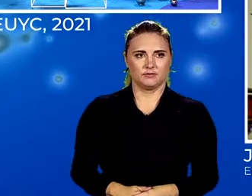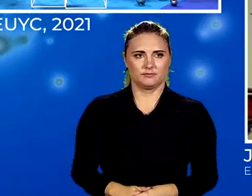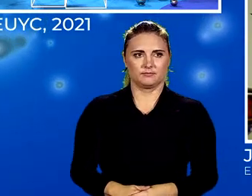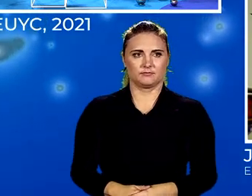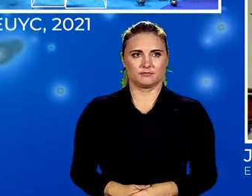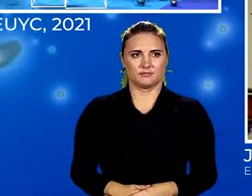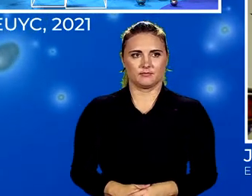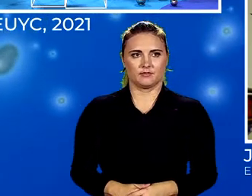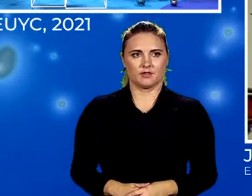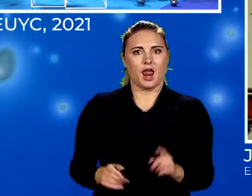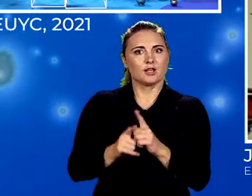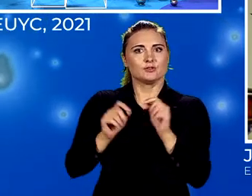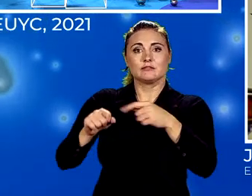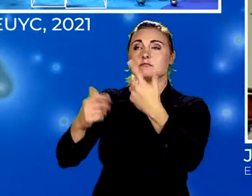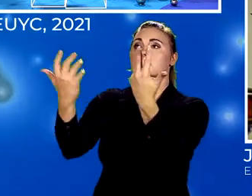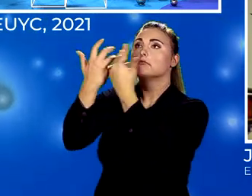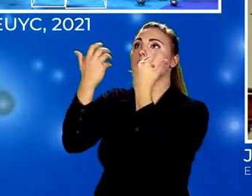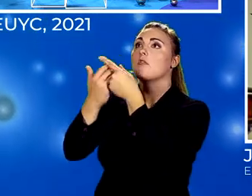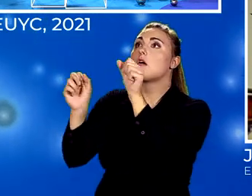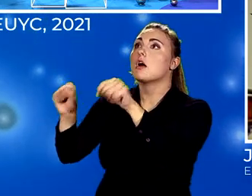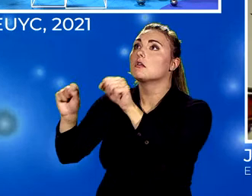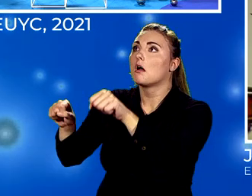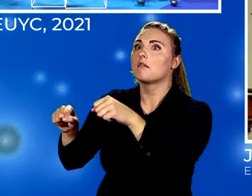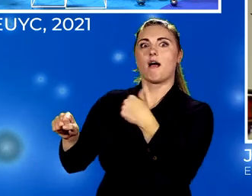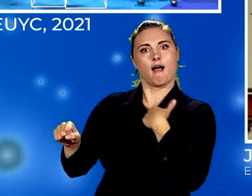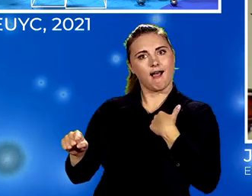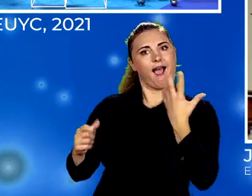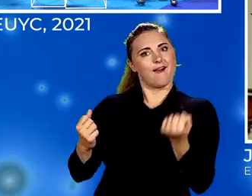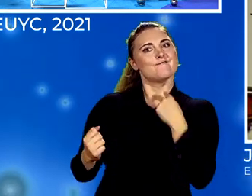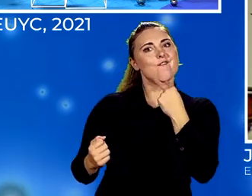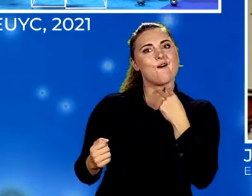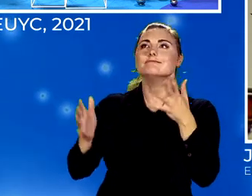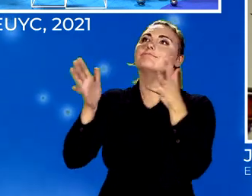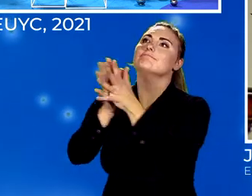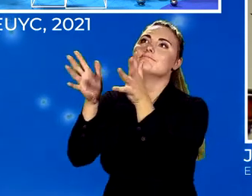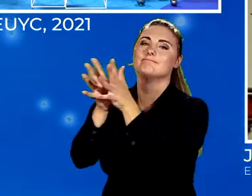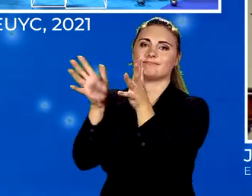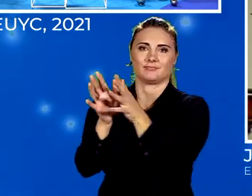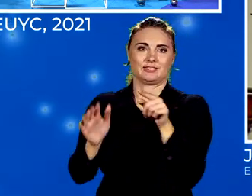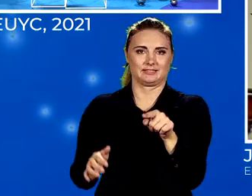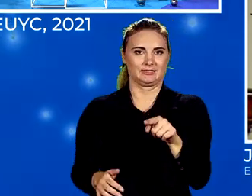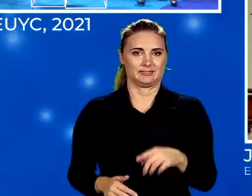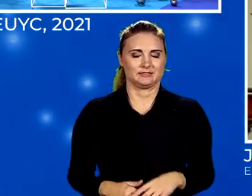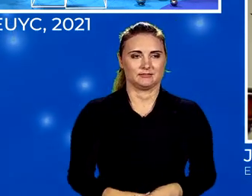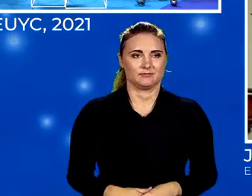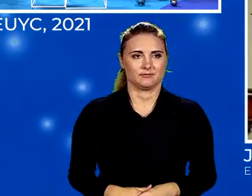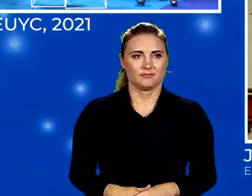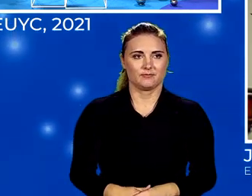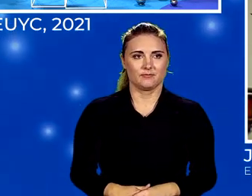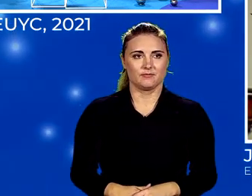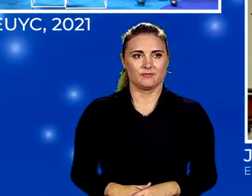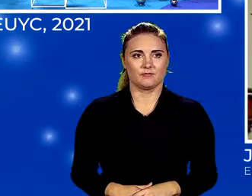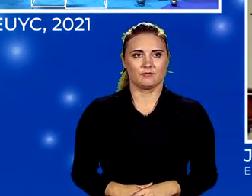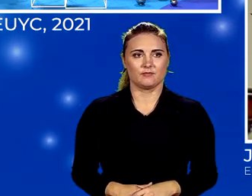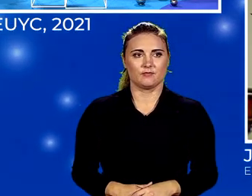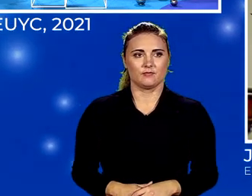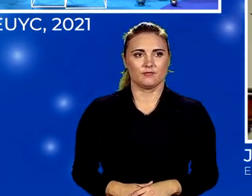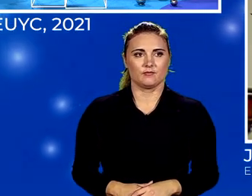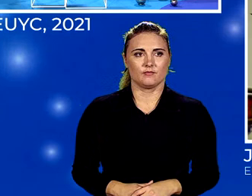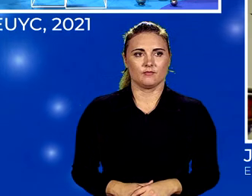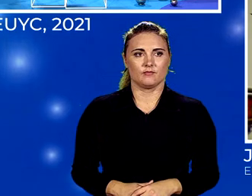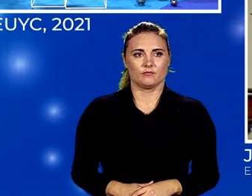this works. And in terms of resources, of course, it's great to see the Erasmus Plus budget grow a lot. It's great to see